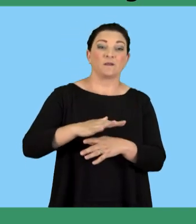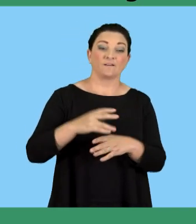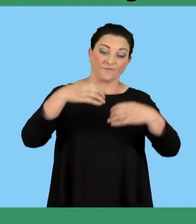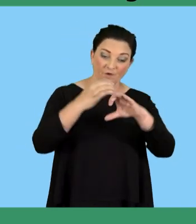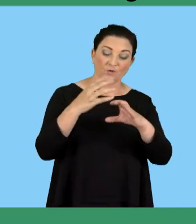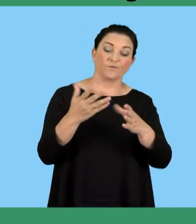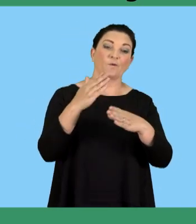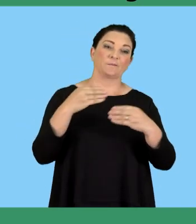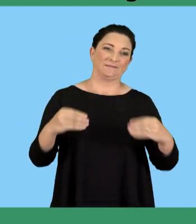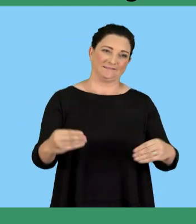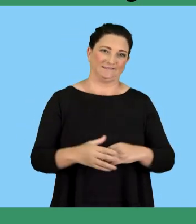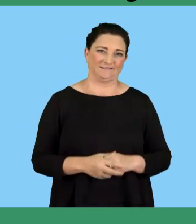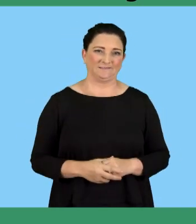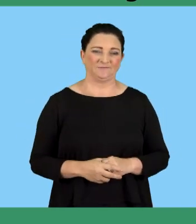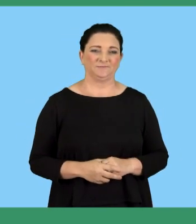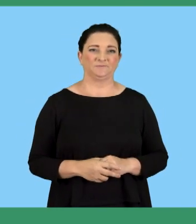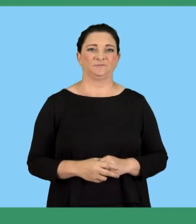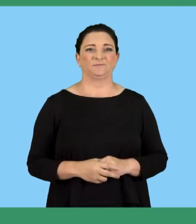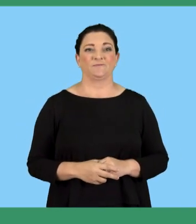on the business.